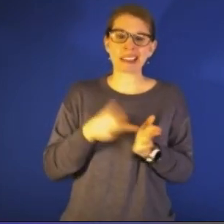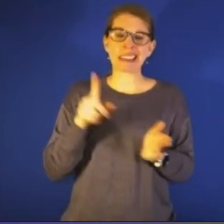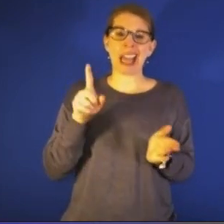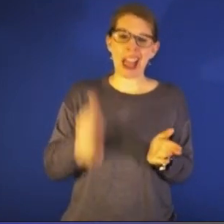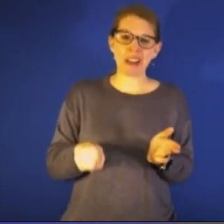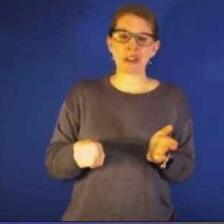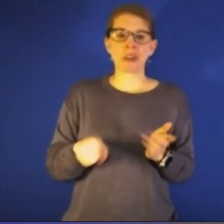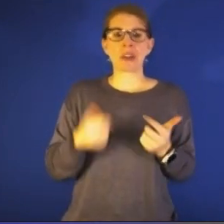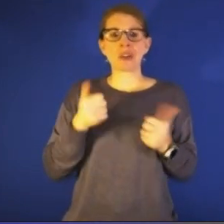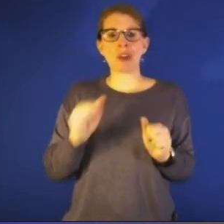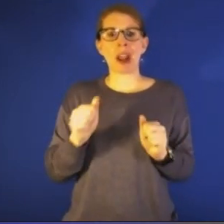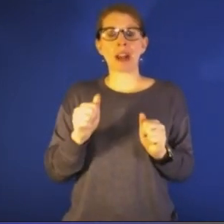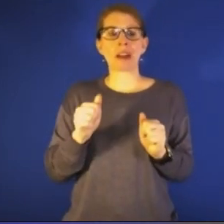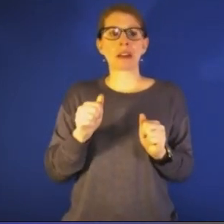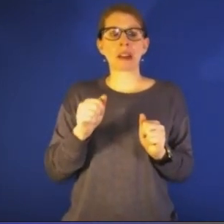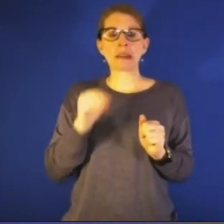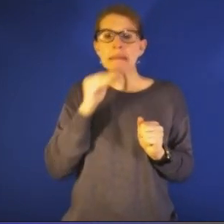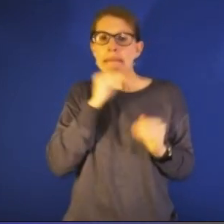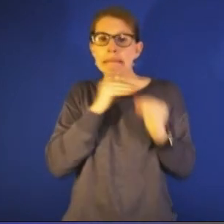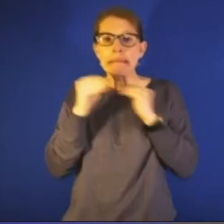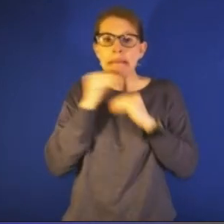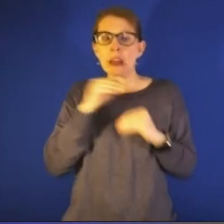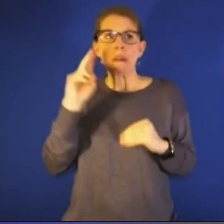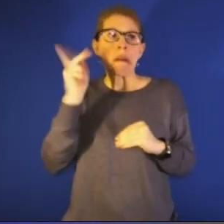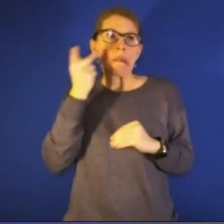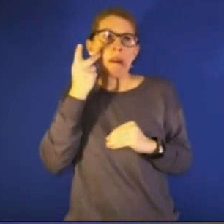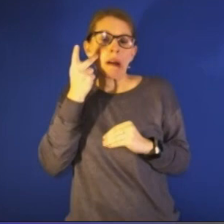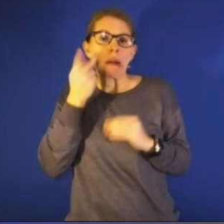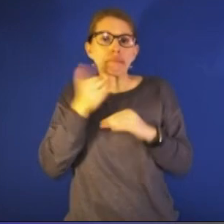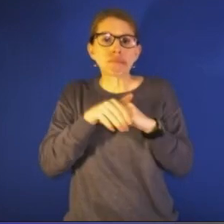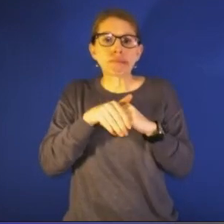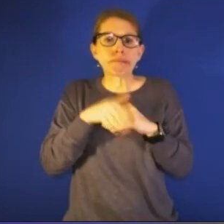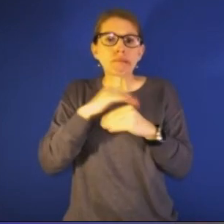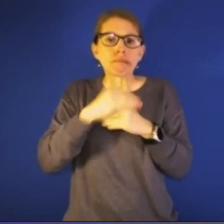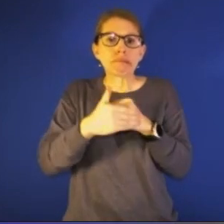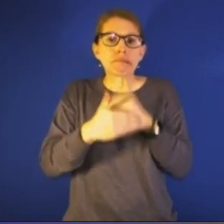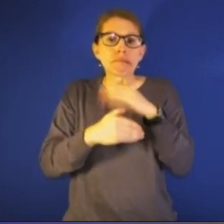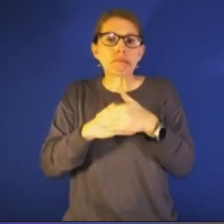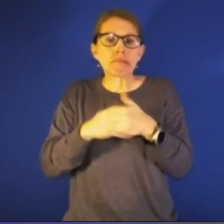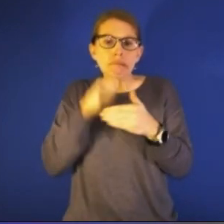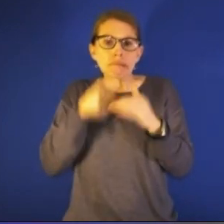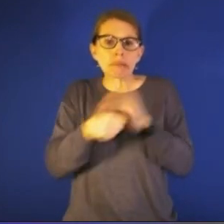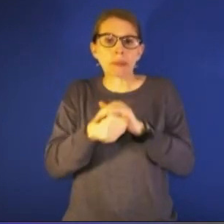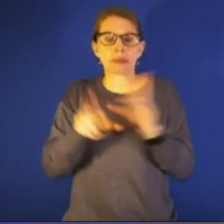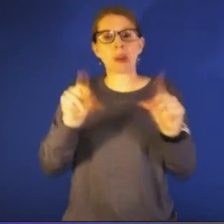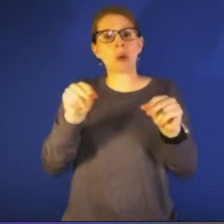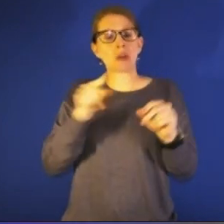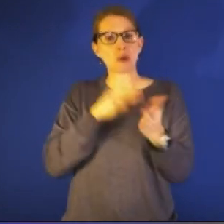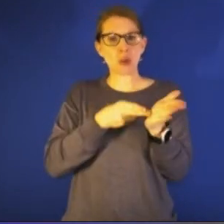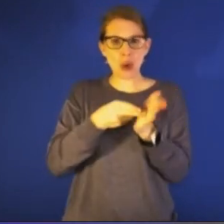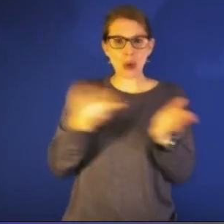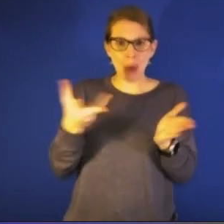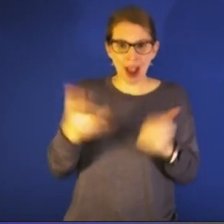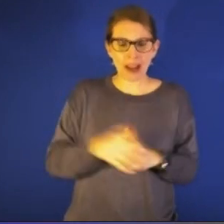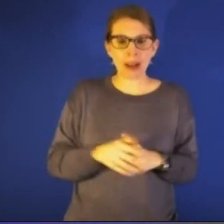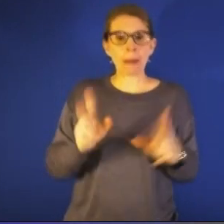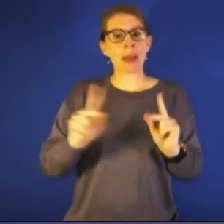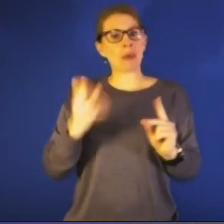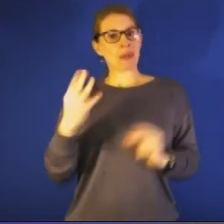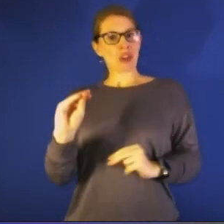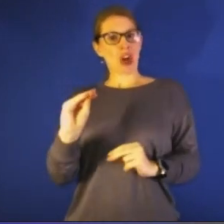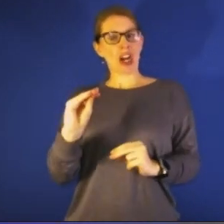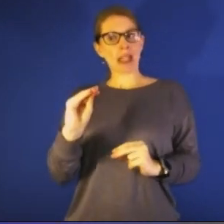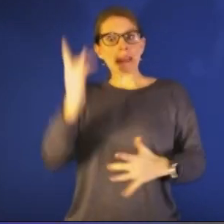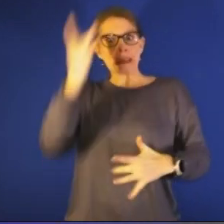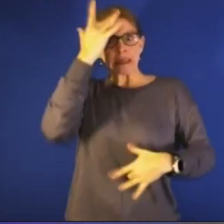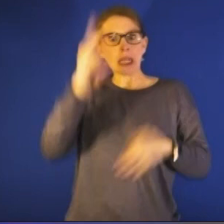to cover it up with political aphorisms and instead just say, here's what the truth is. The truth is there are a lot of people in Missouri who are getting sick, and there's not a